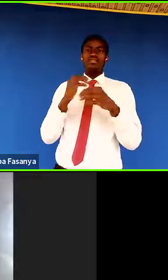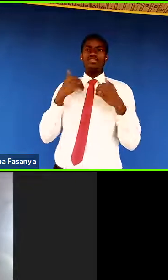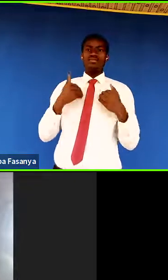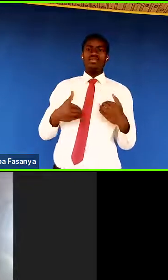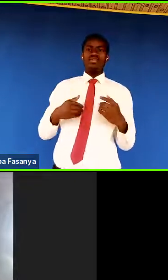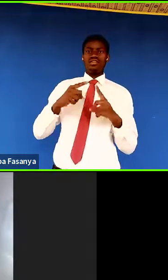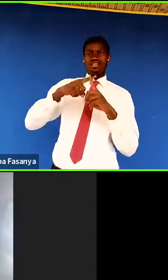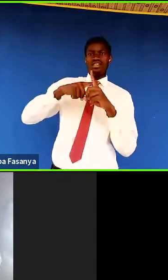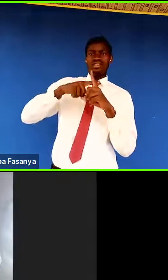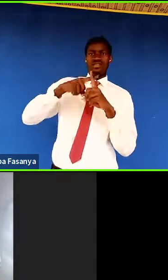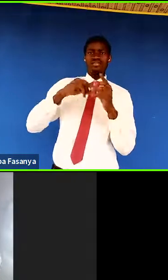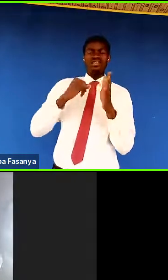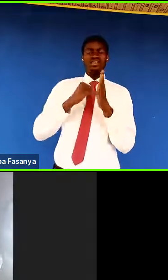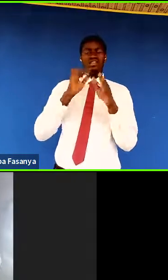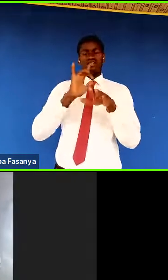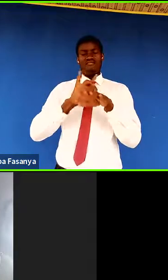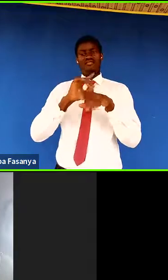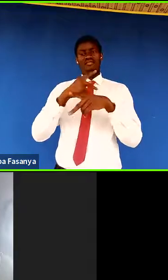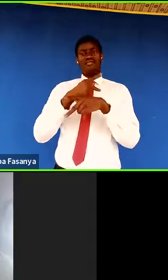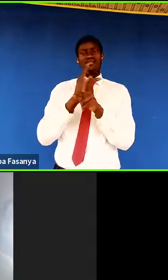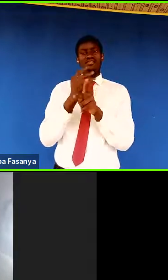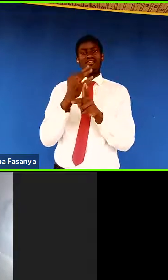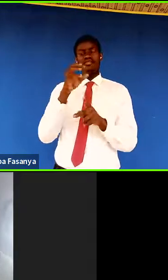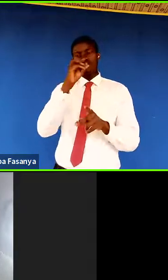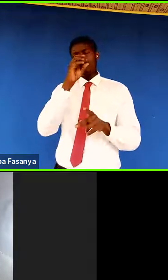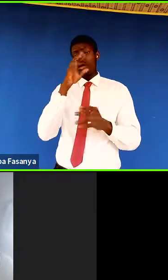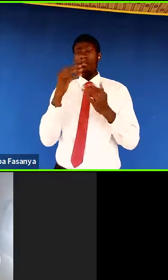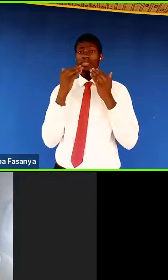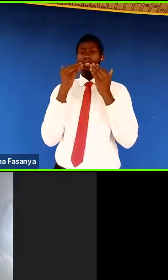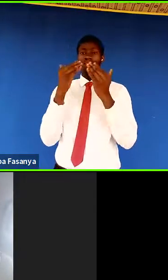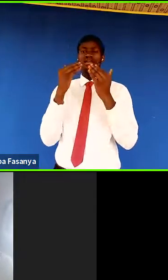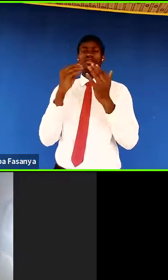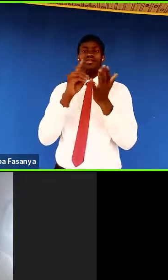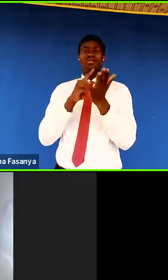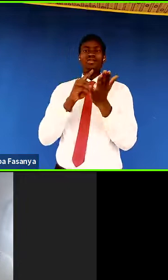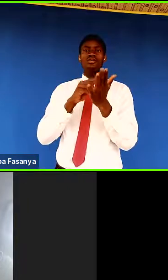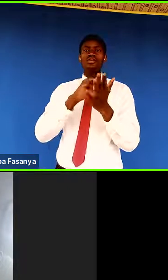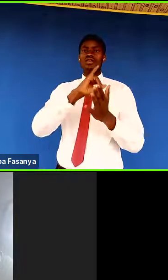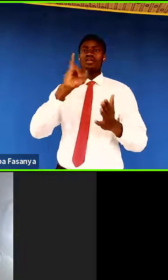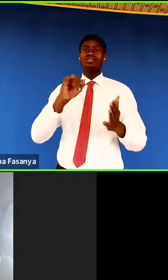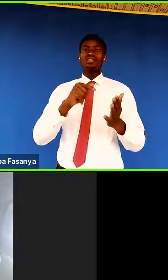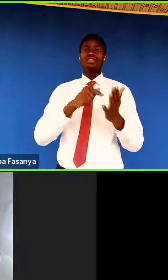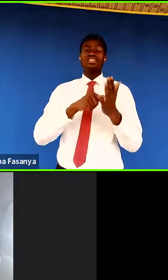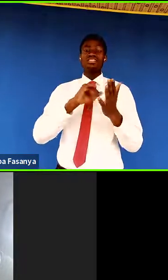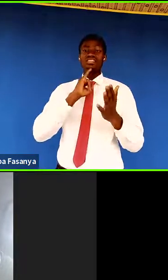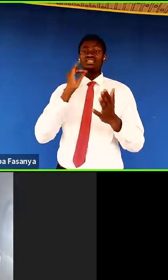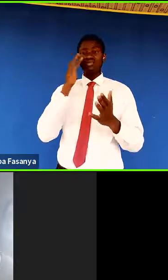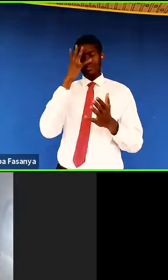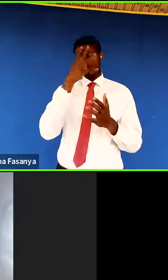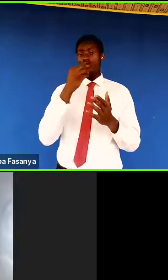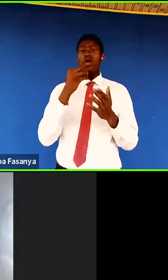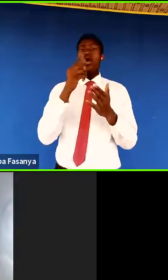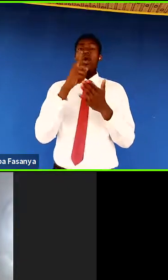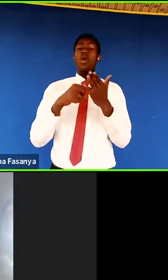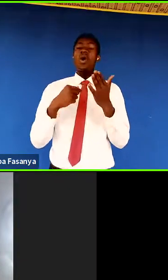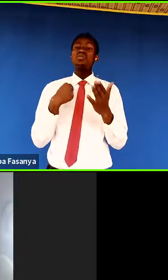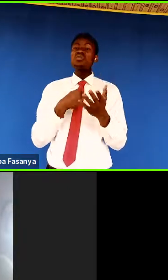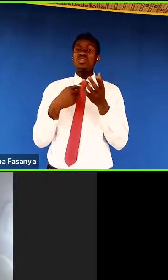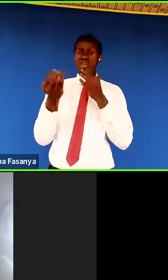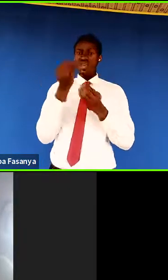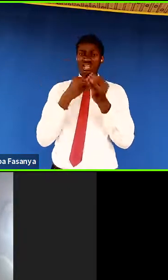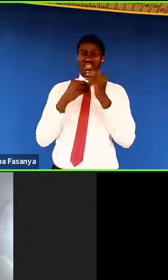sperms. Thank you, Dr. J. This is beautiful. So what we eat and how we do our things affect